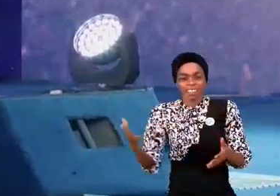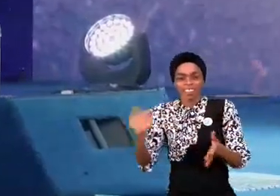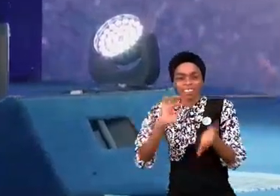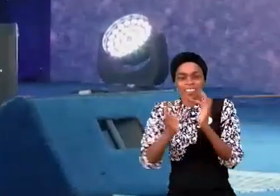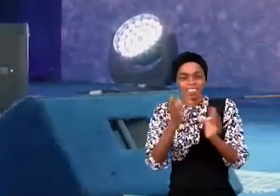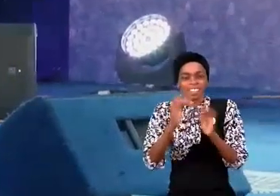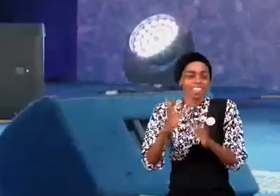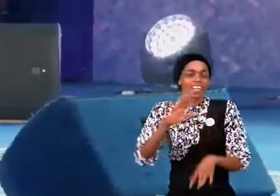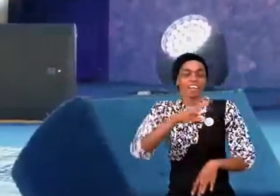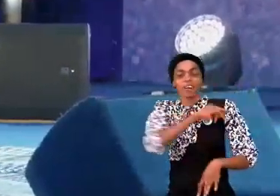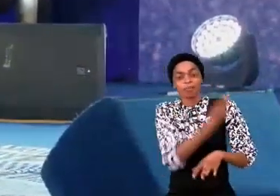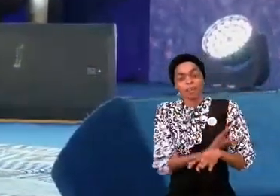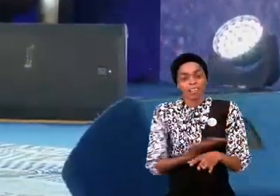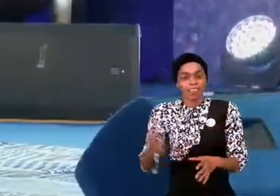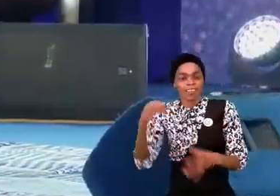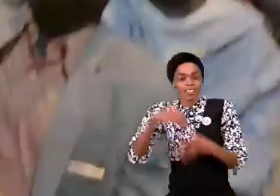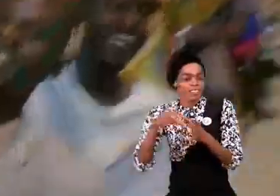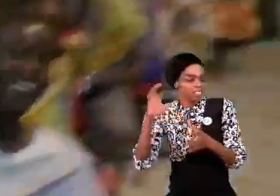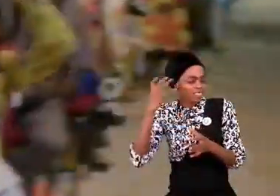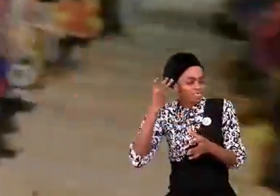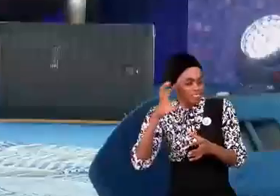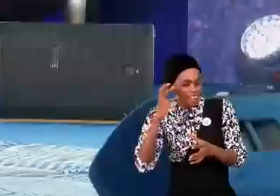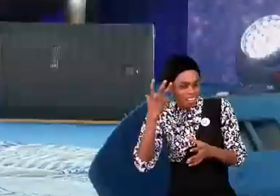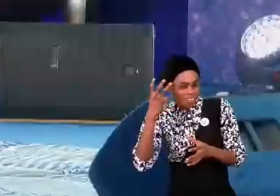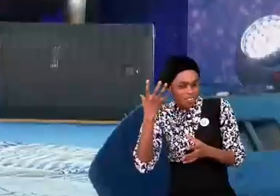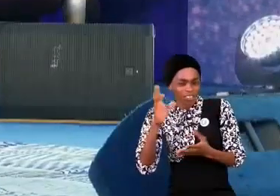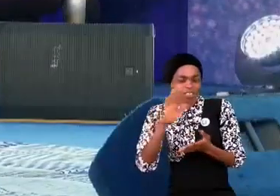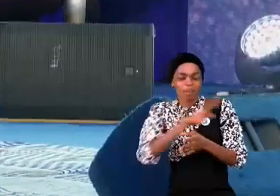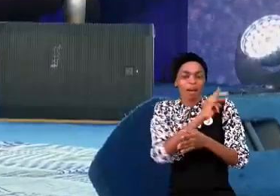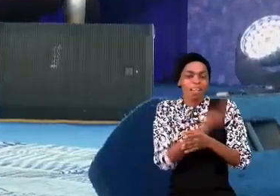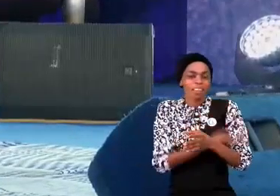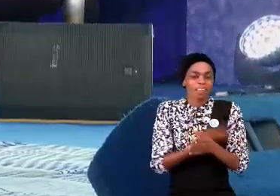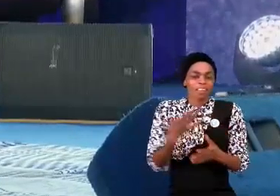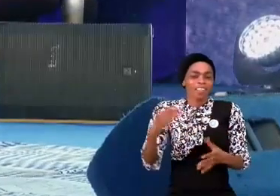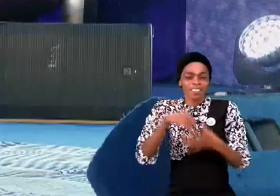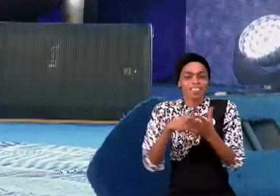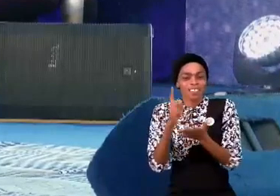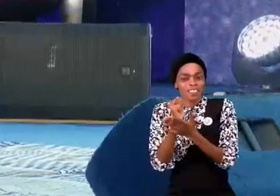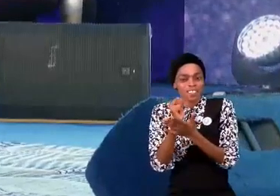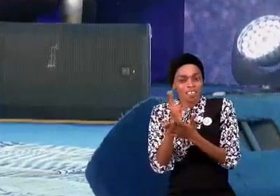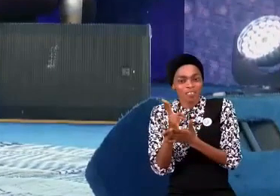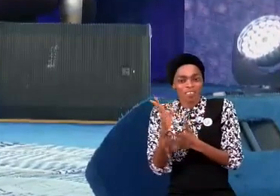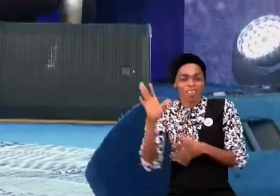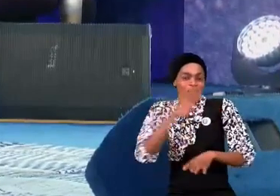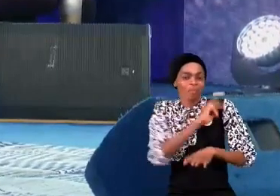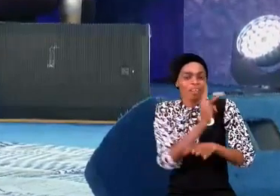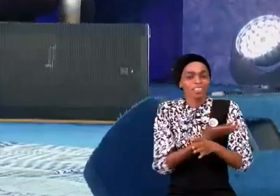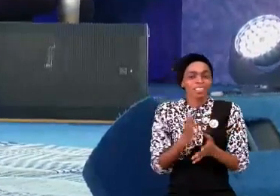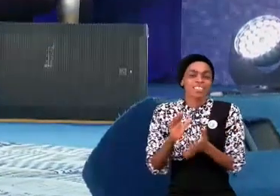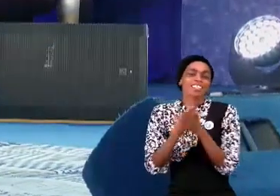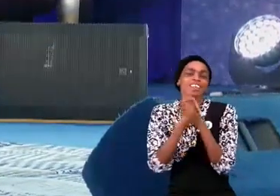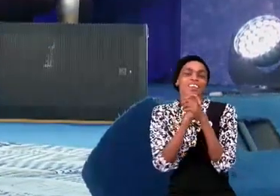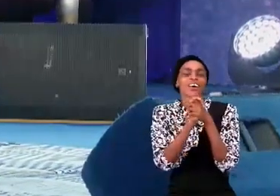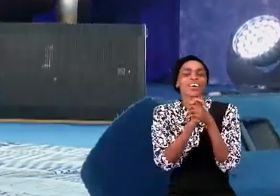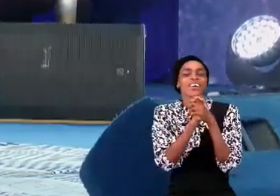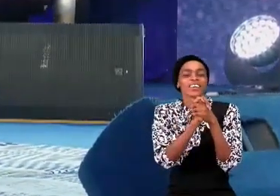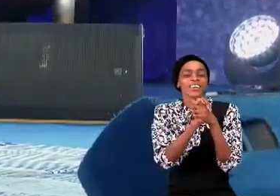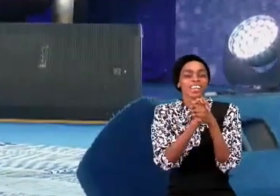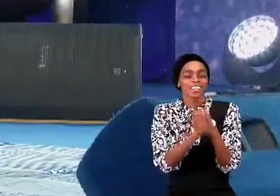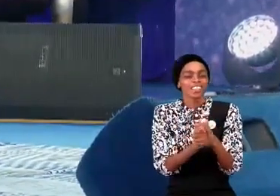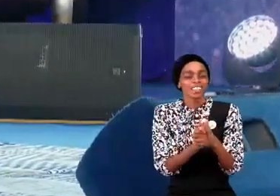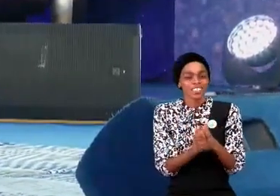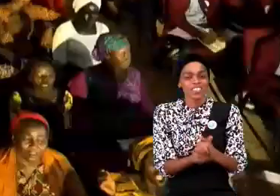Congratulations tonight. You are face to face with the mighty works of the conqueror, our healer,